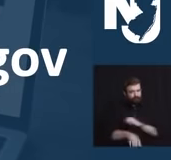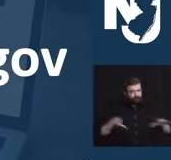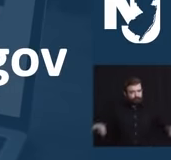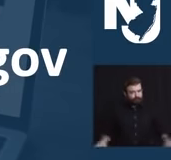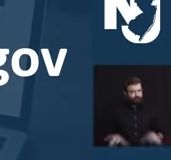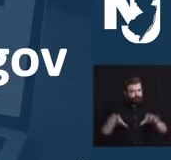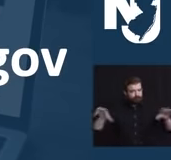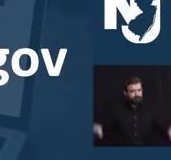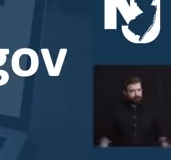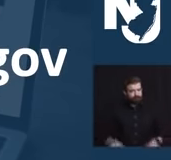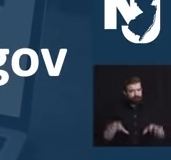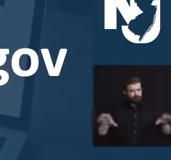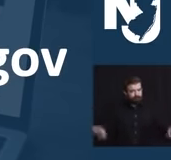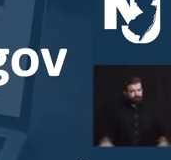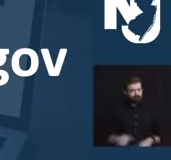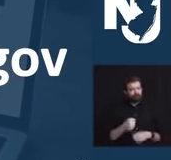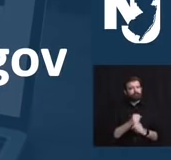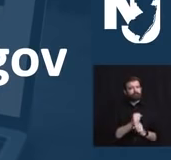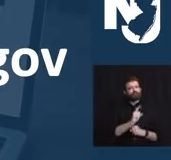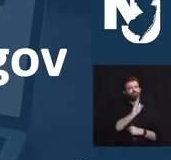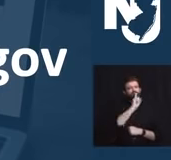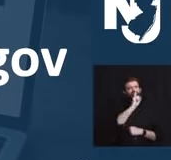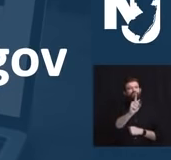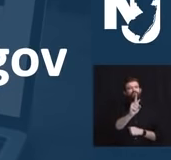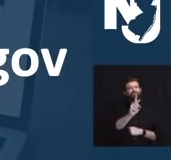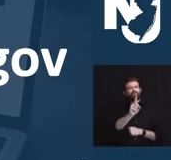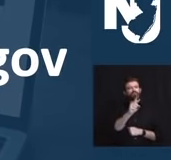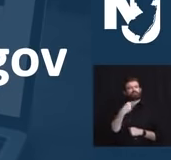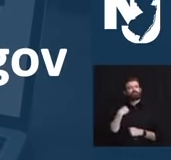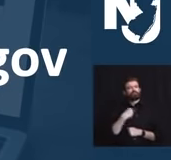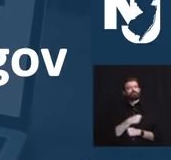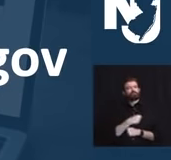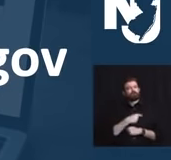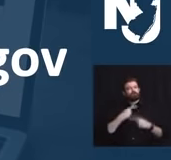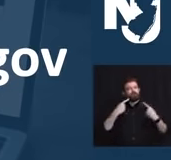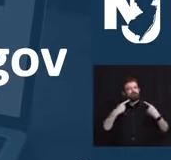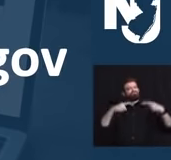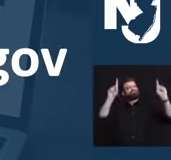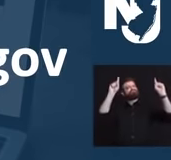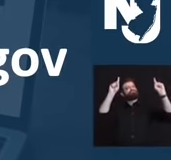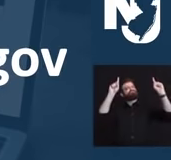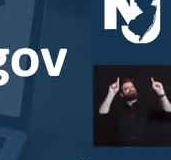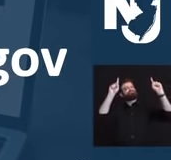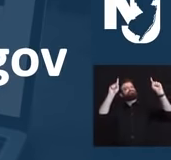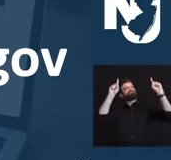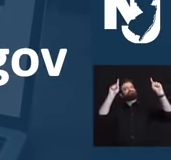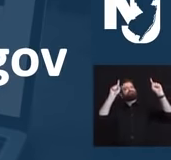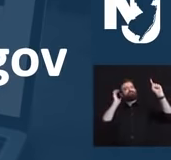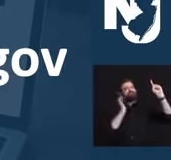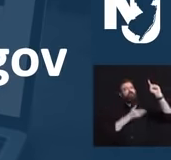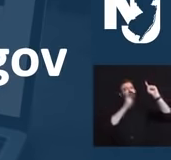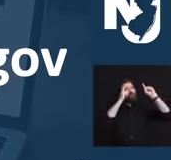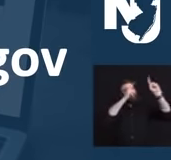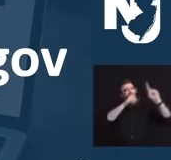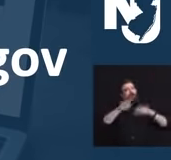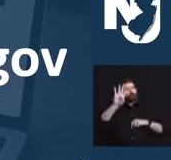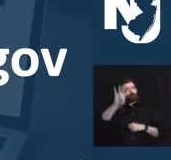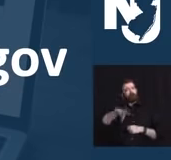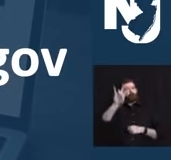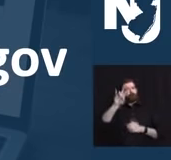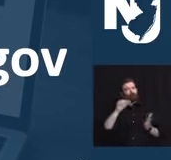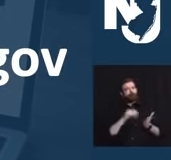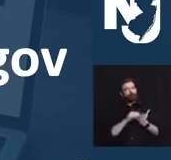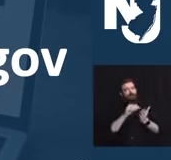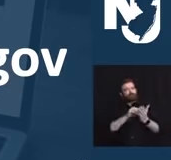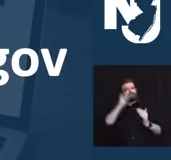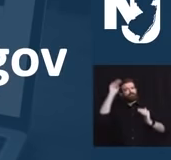can to meet our initial target of 4.7 million vaccinated New Jerseyans by the end of June. That